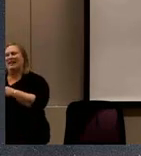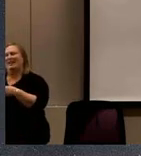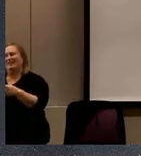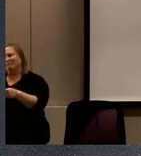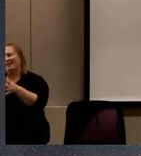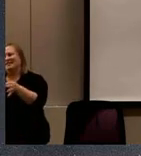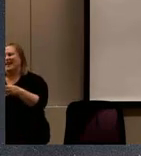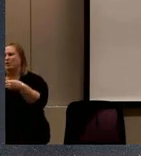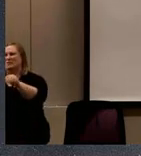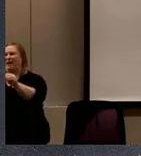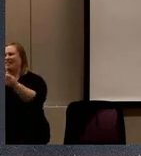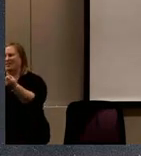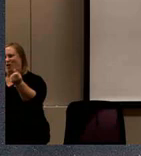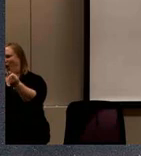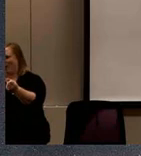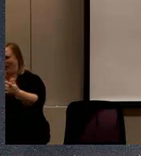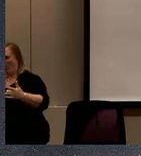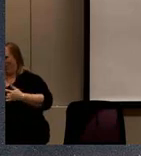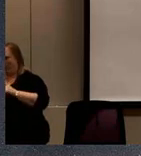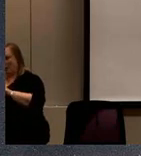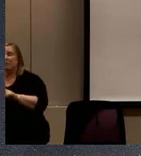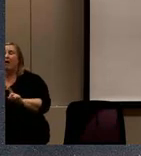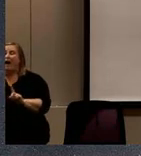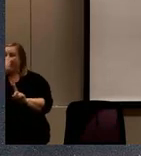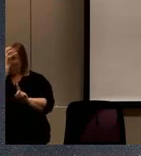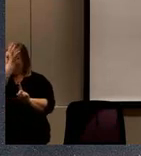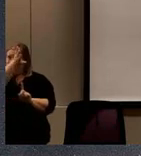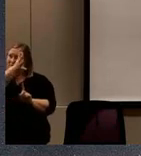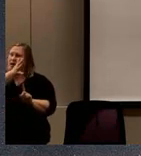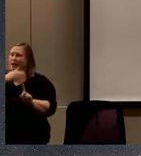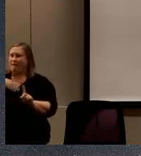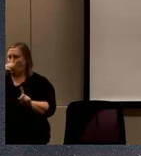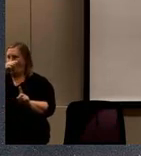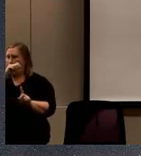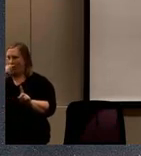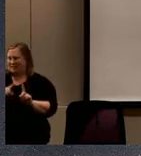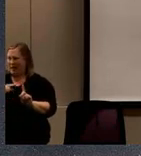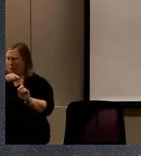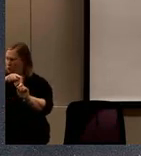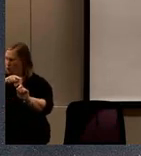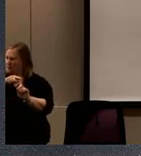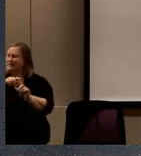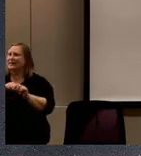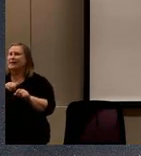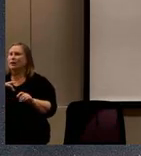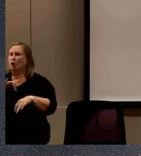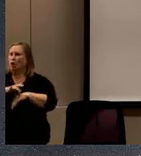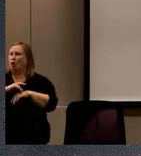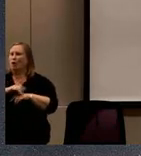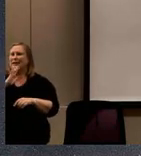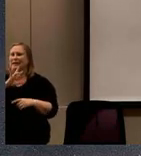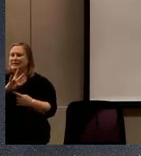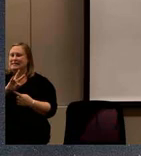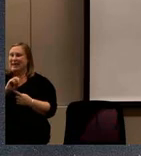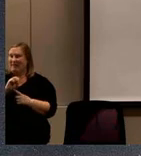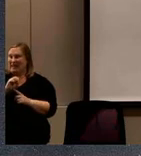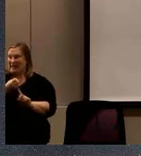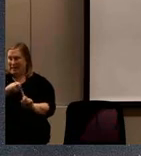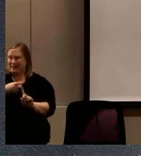other grandfather who was diagnosed with Alzheimer's in his early 70s and fought tooth and nail to keep his car, keep his